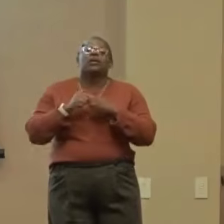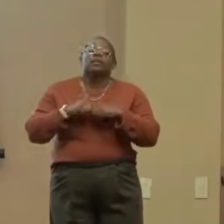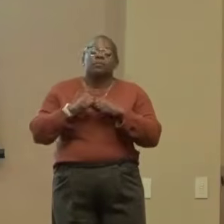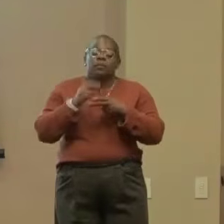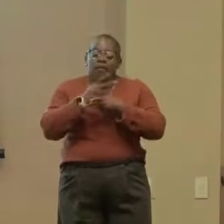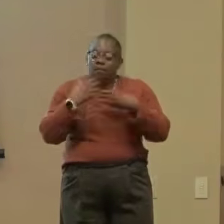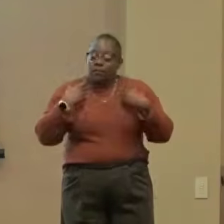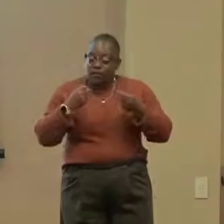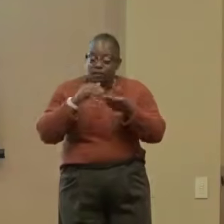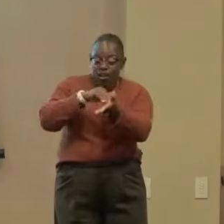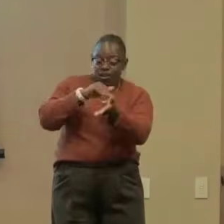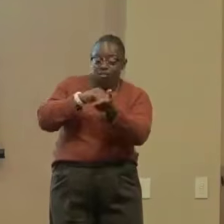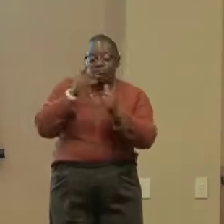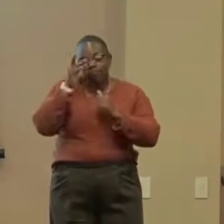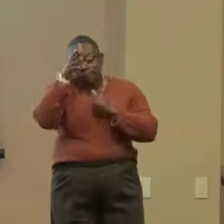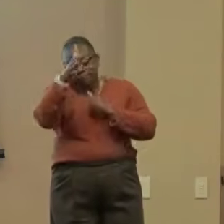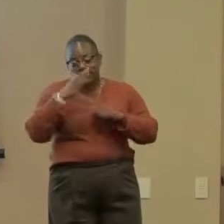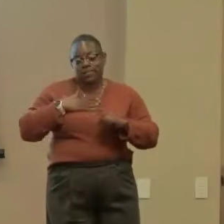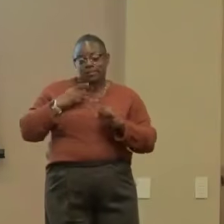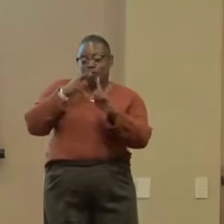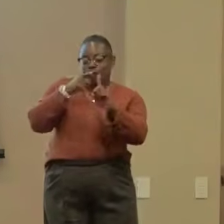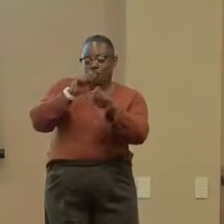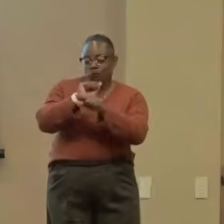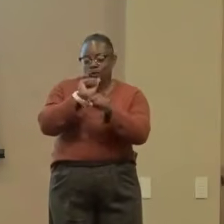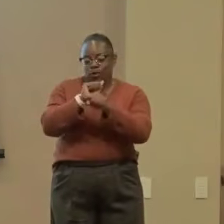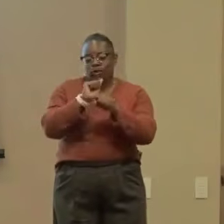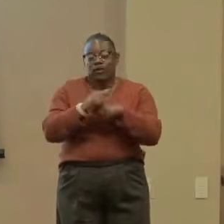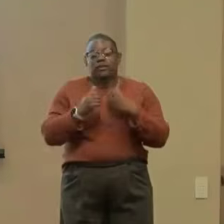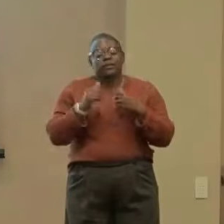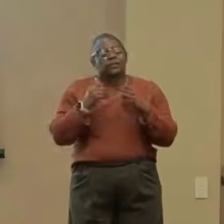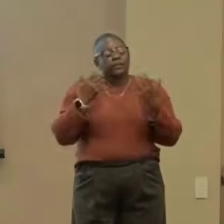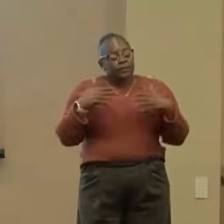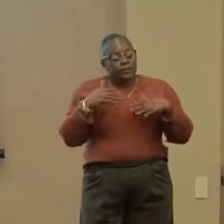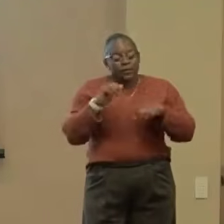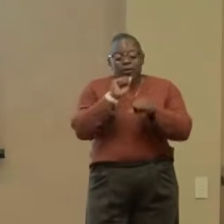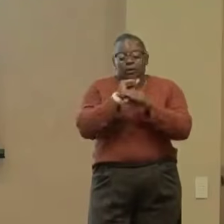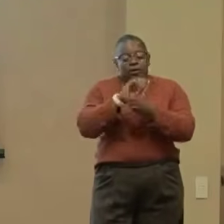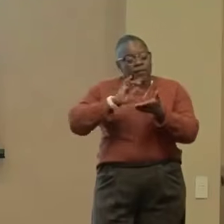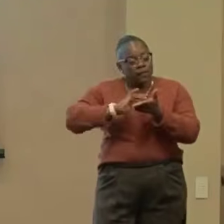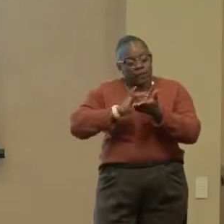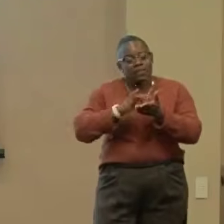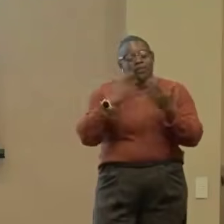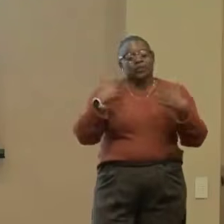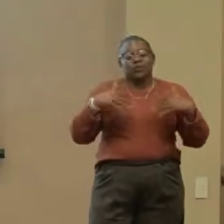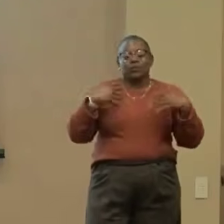provider, hopefully in the future. And working in medicine is often very difficult, as anyone